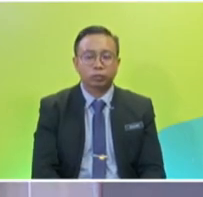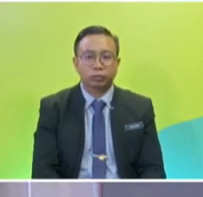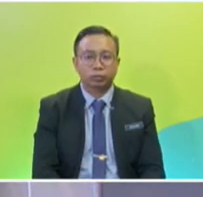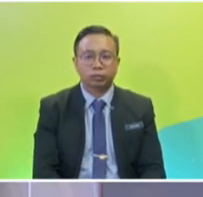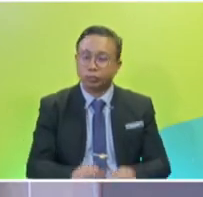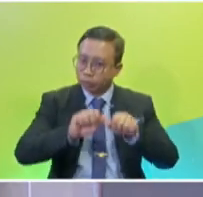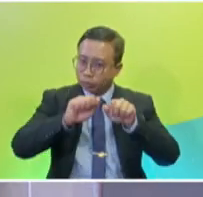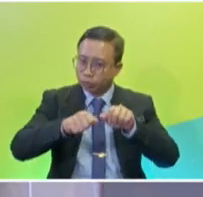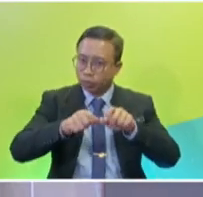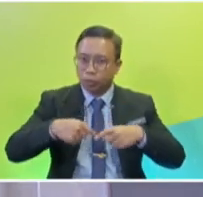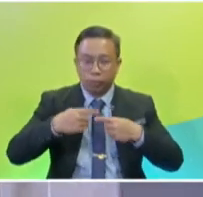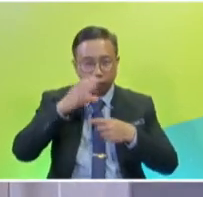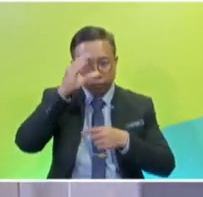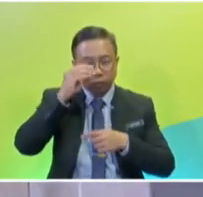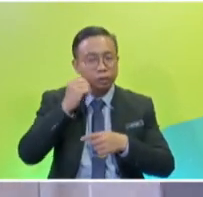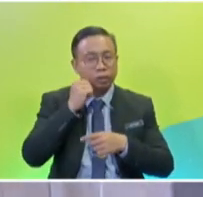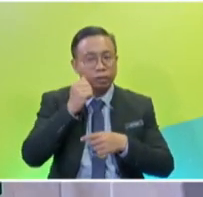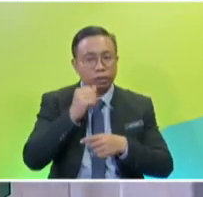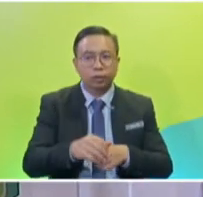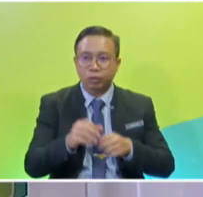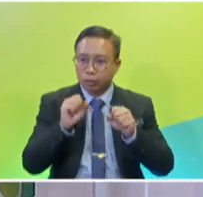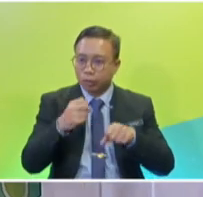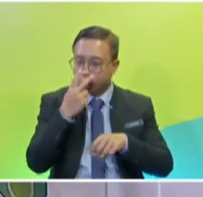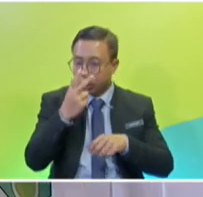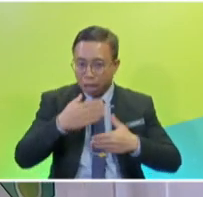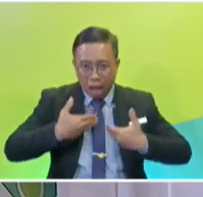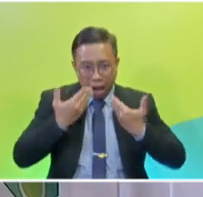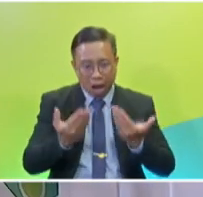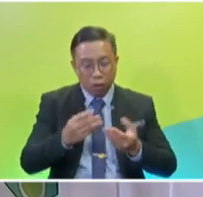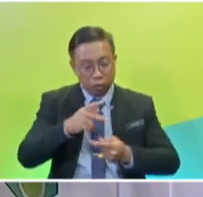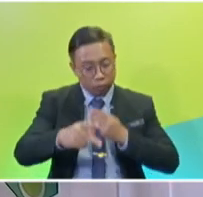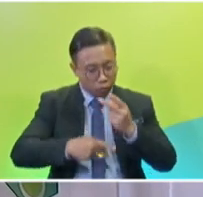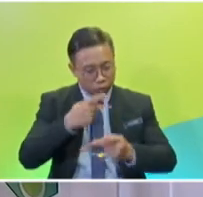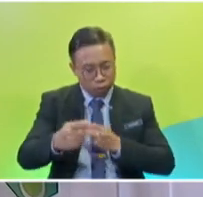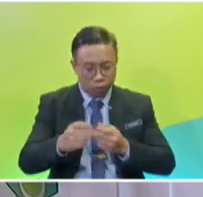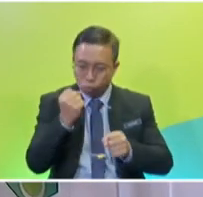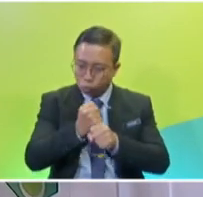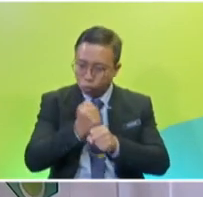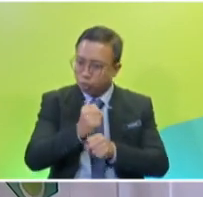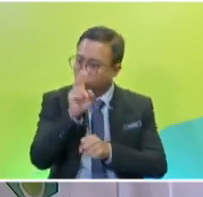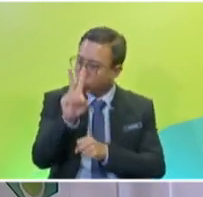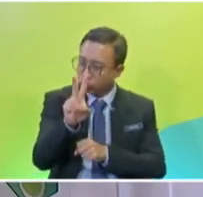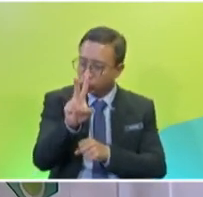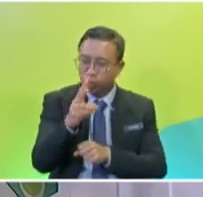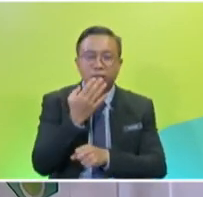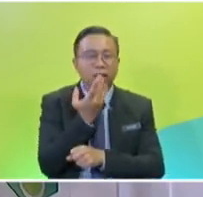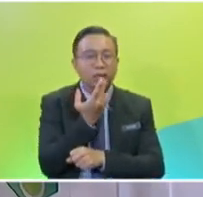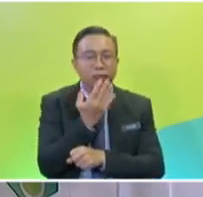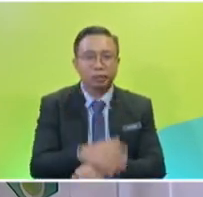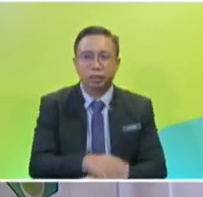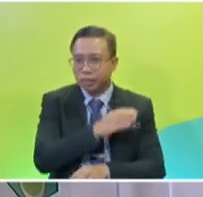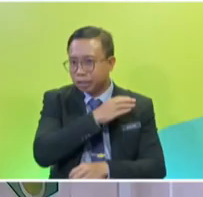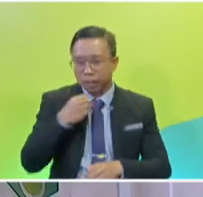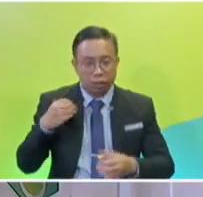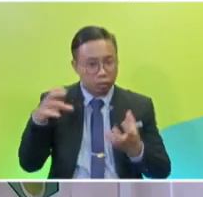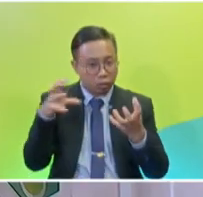so girls and boys viewers out there, can you see how this process works? When you have two colors, mm-hmm. and you